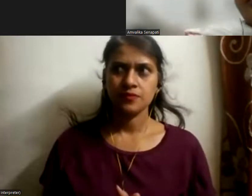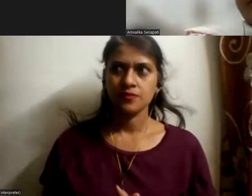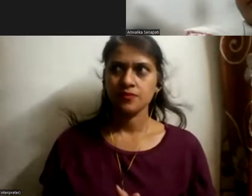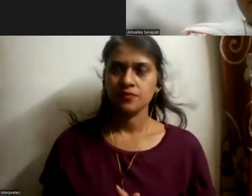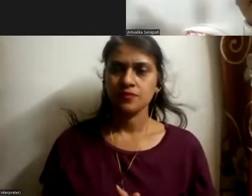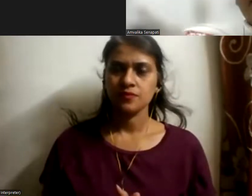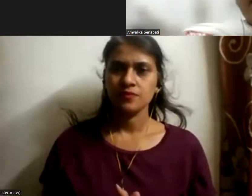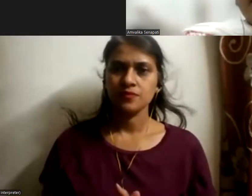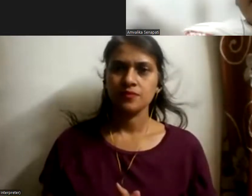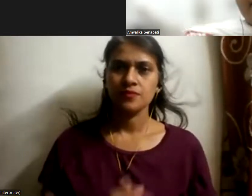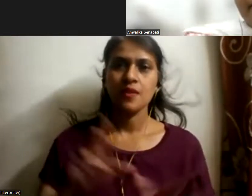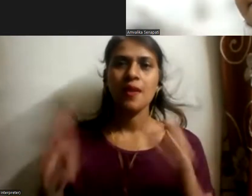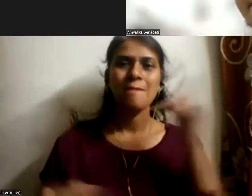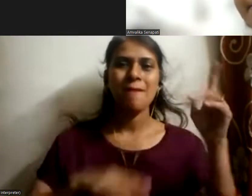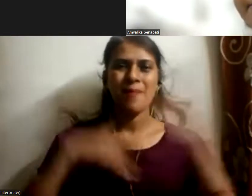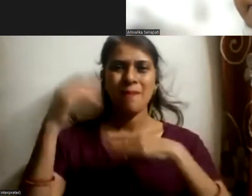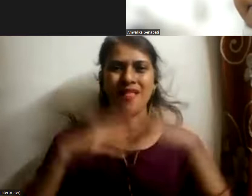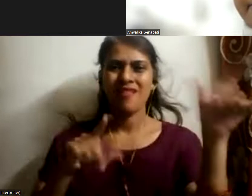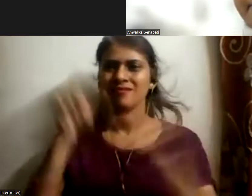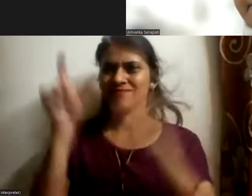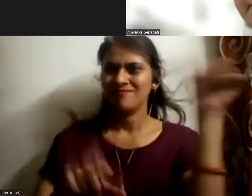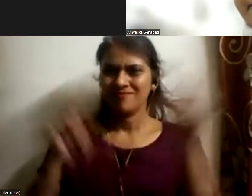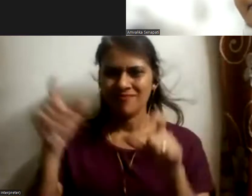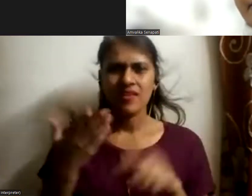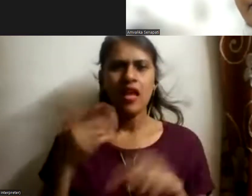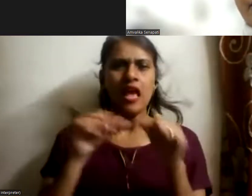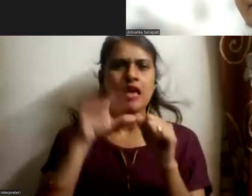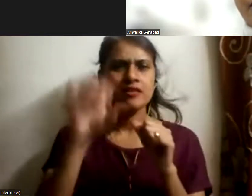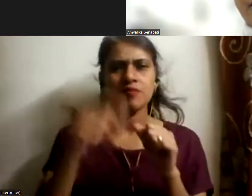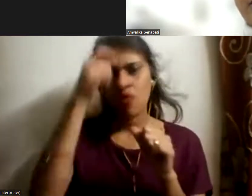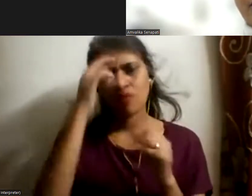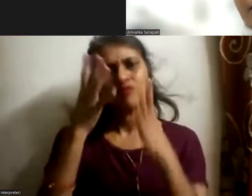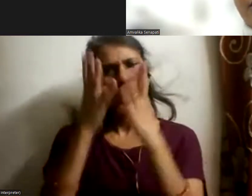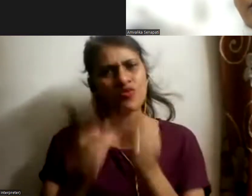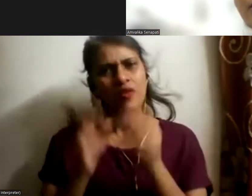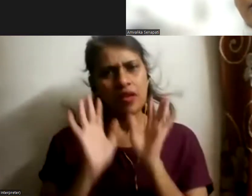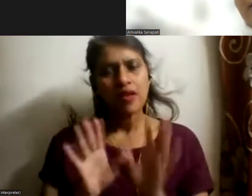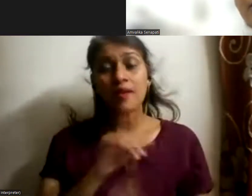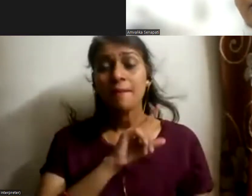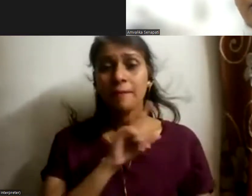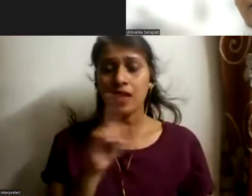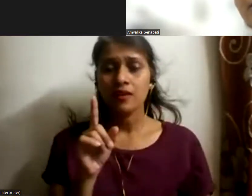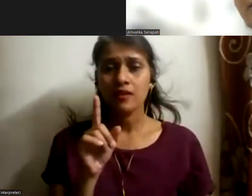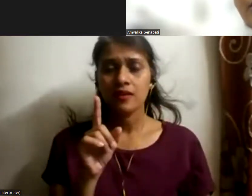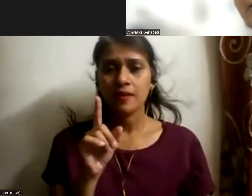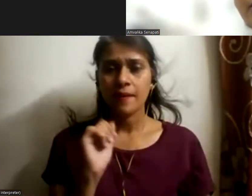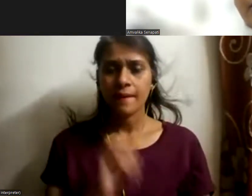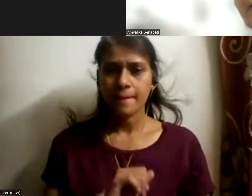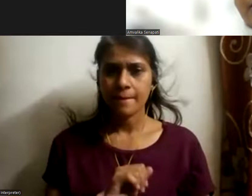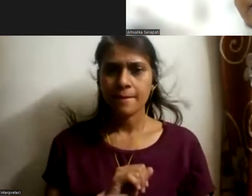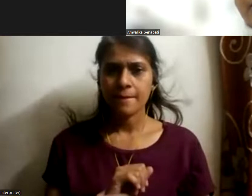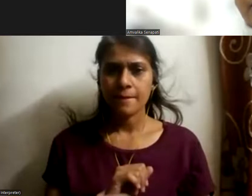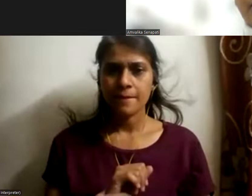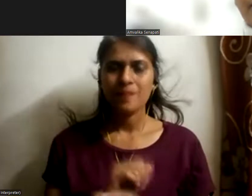buildings where I have seen accessibility issues have been solved, but on the but they have just